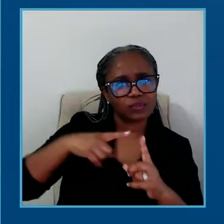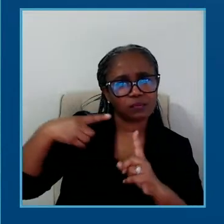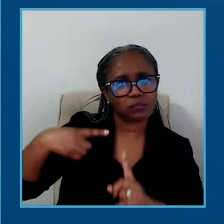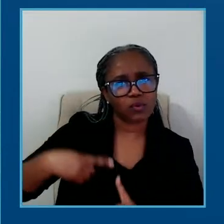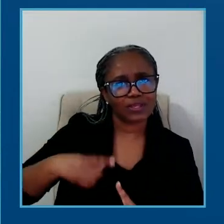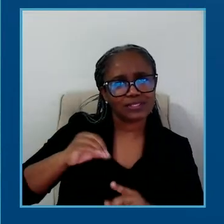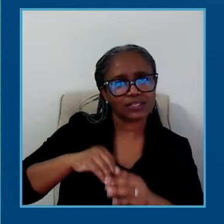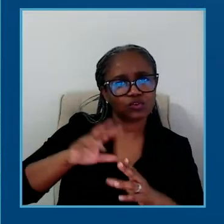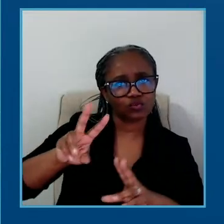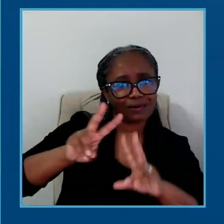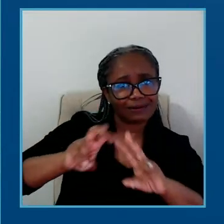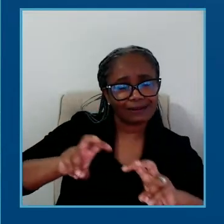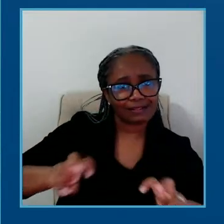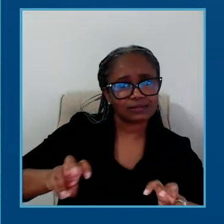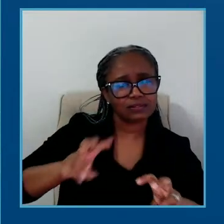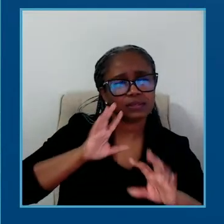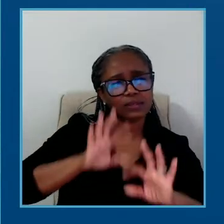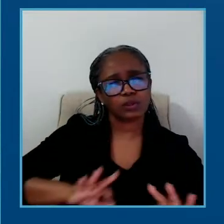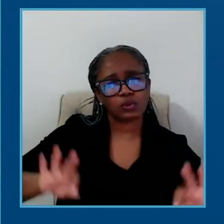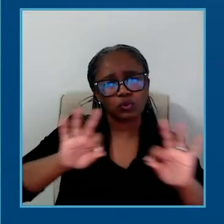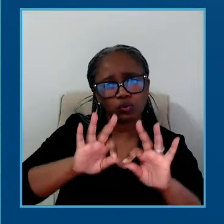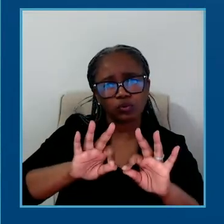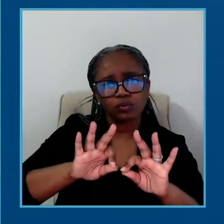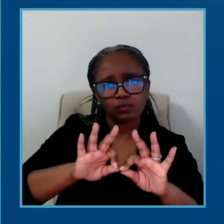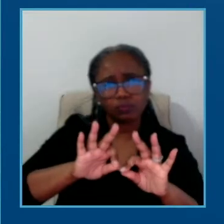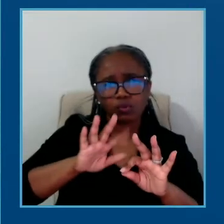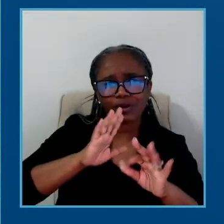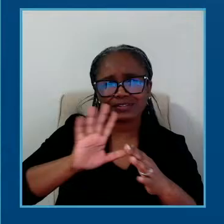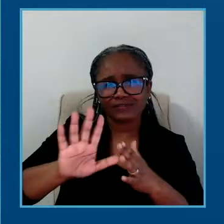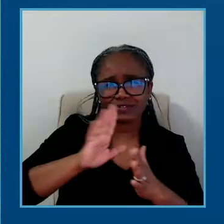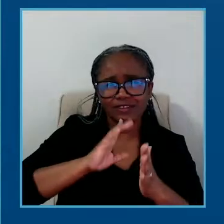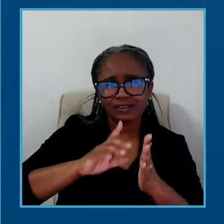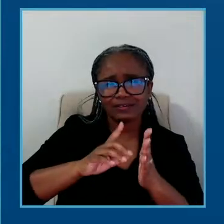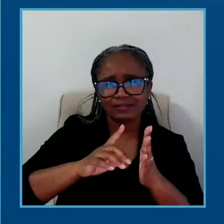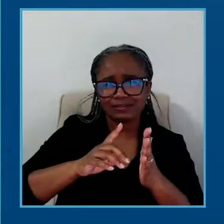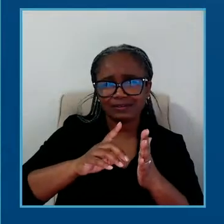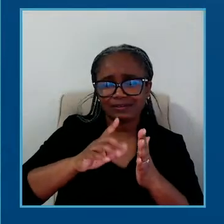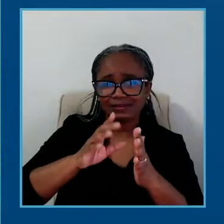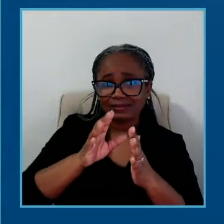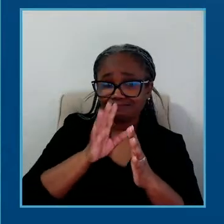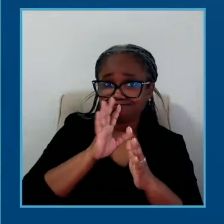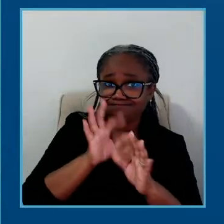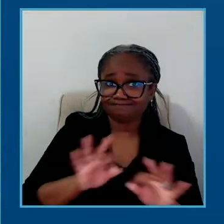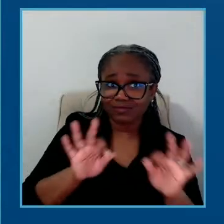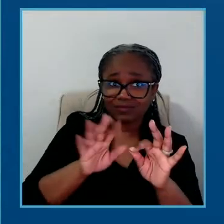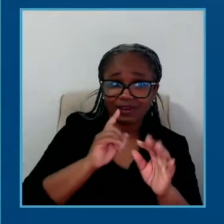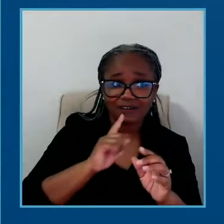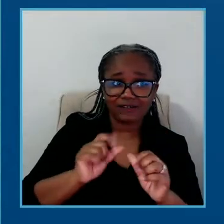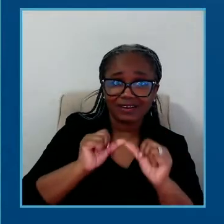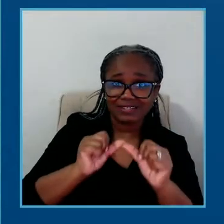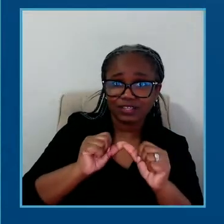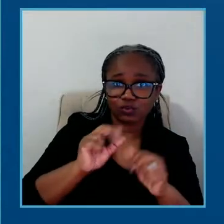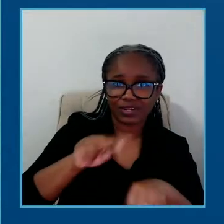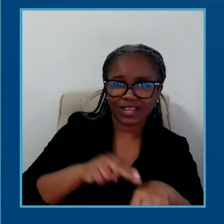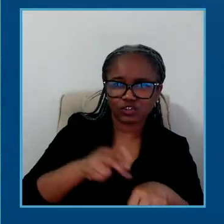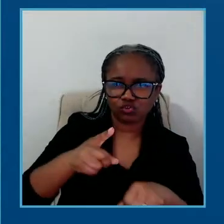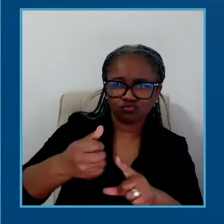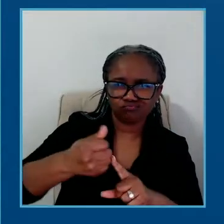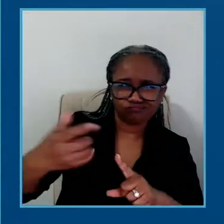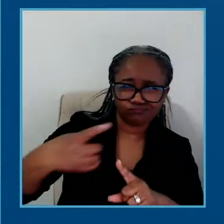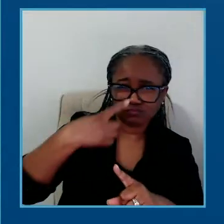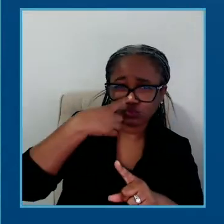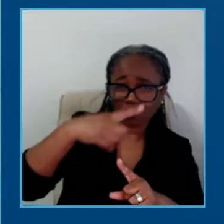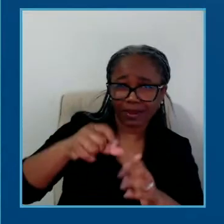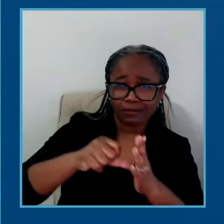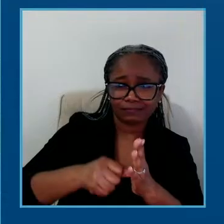the significance of a breach of a continuing nature. Okay, so Robert's Rules of Order newly